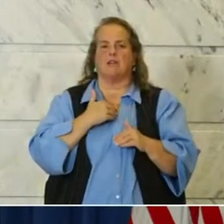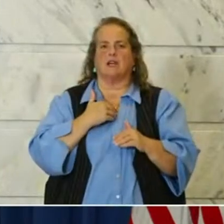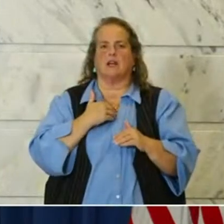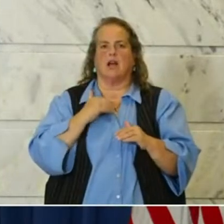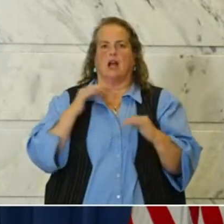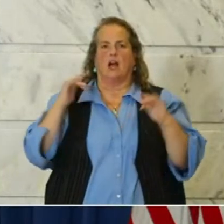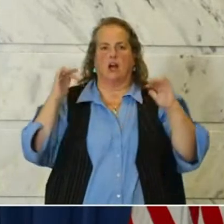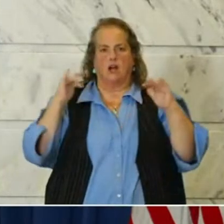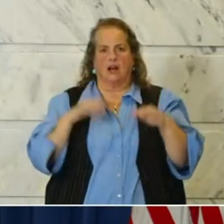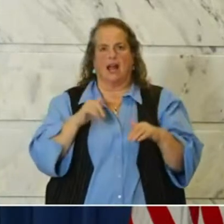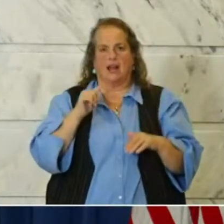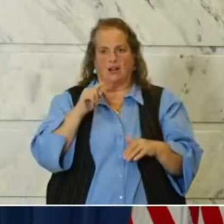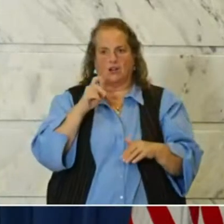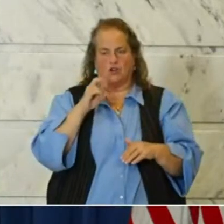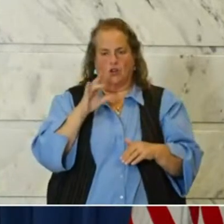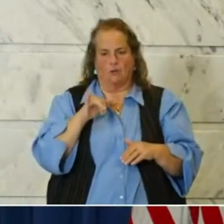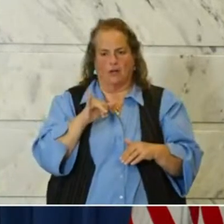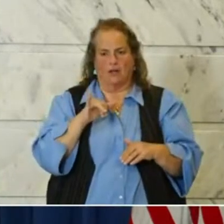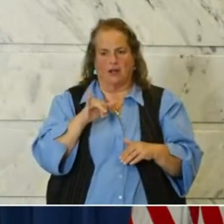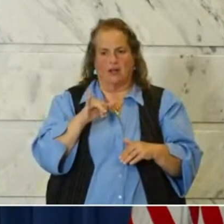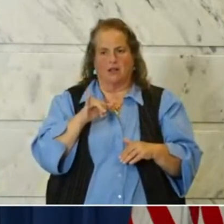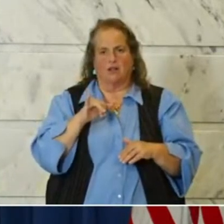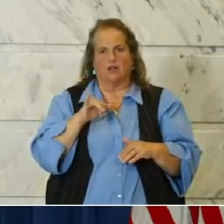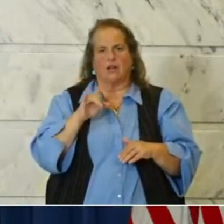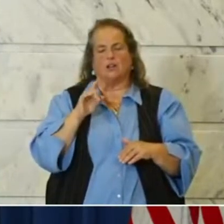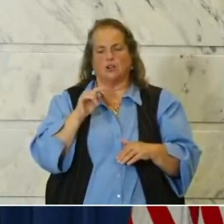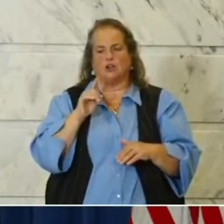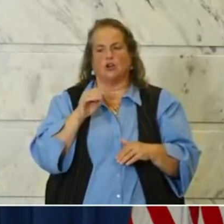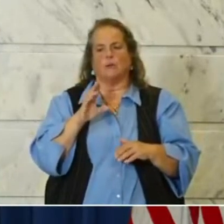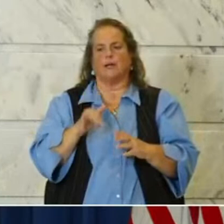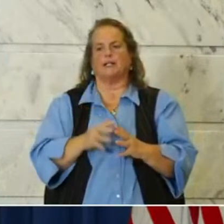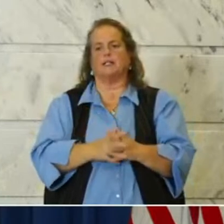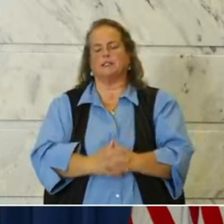Am I comfortable with having a crowd at the Derby?